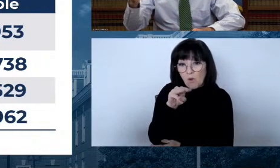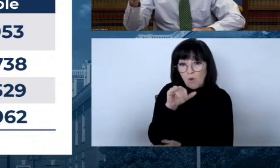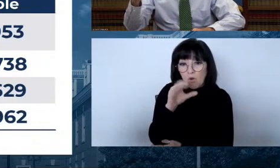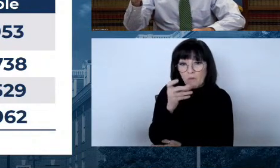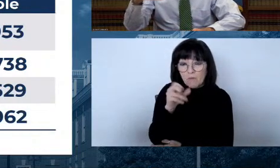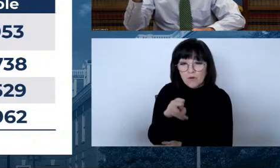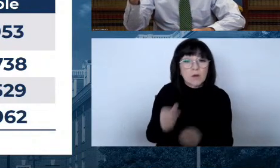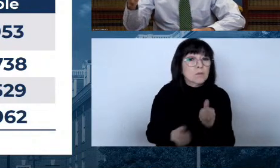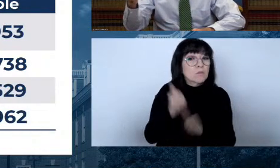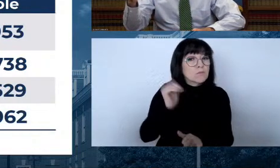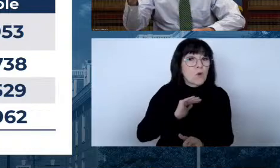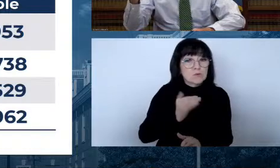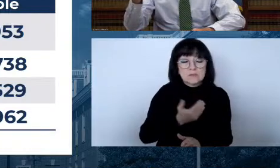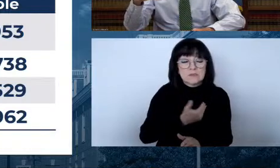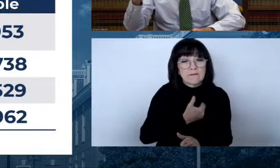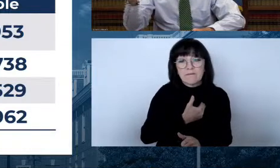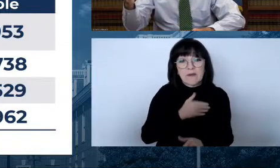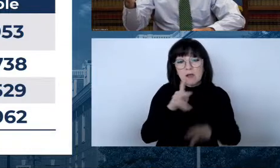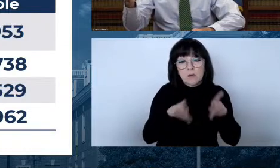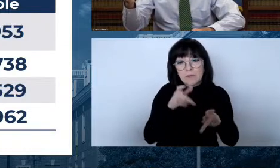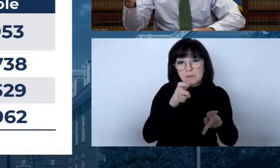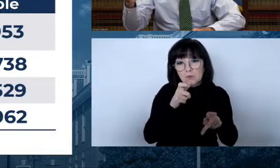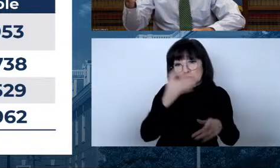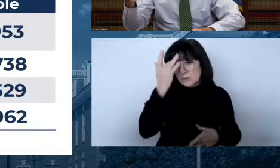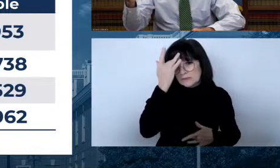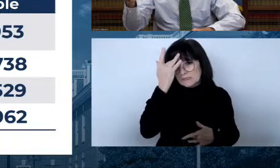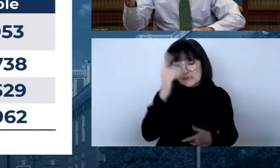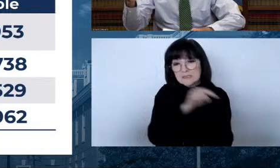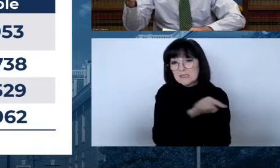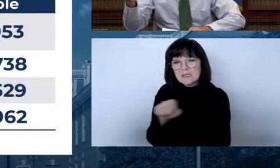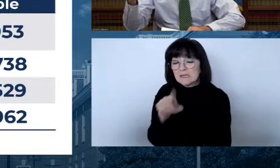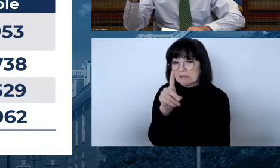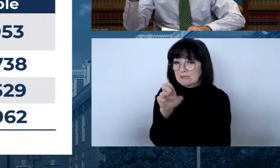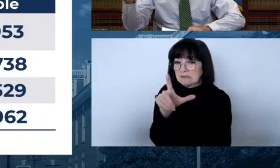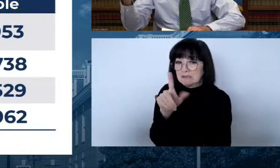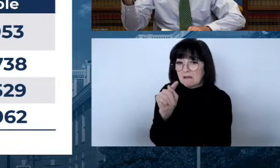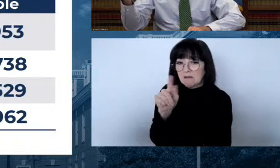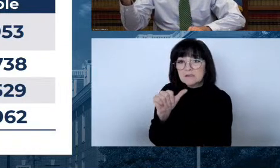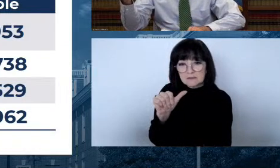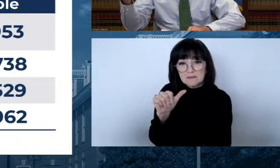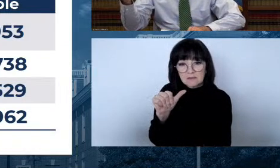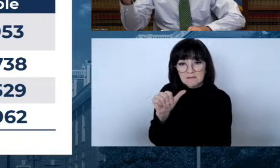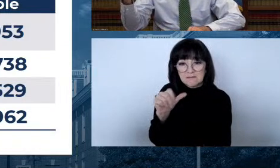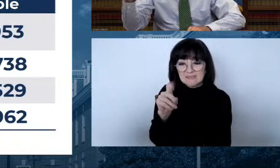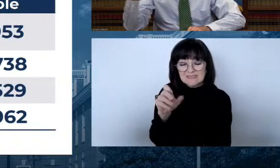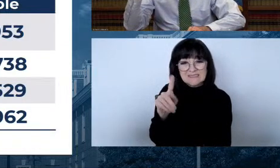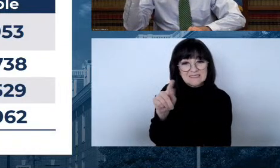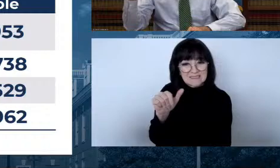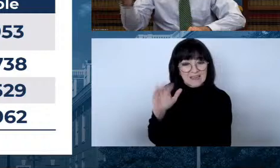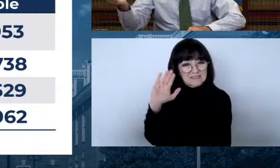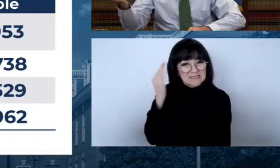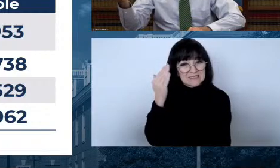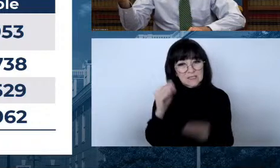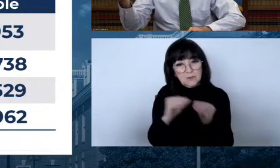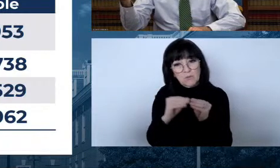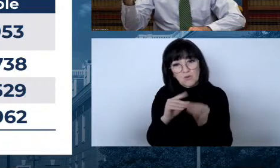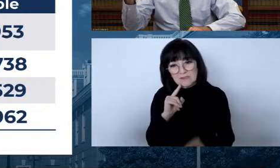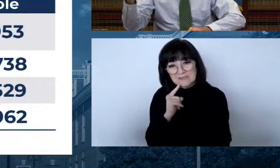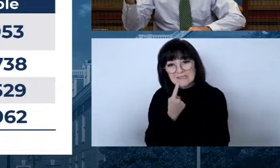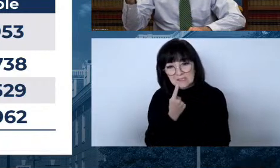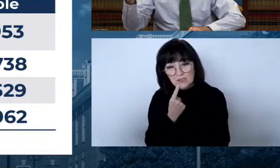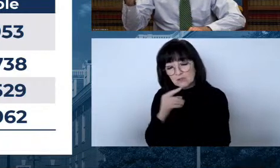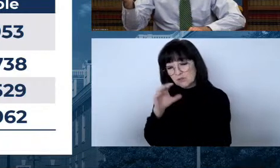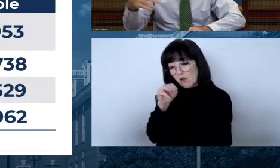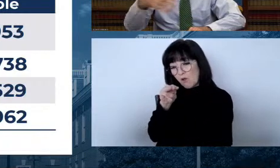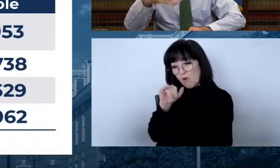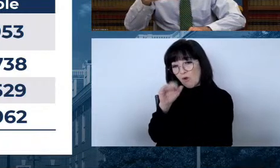Delta, more severe, more likely to put you in the hospital, we think. But Omicron